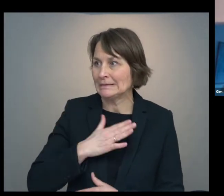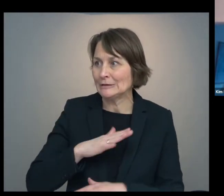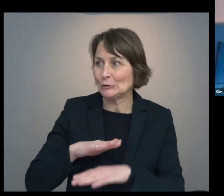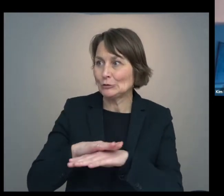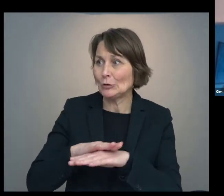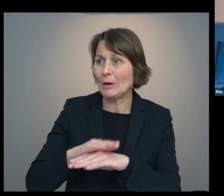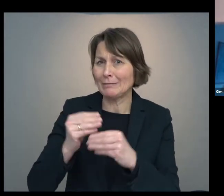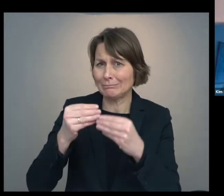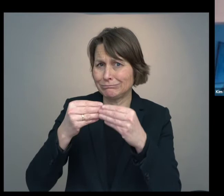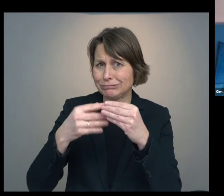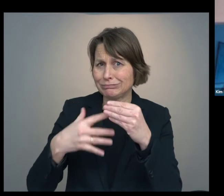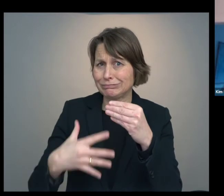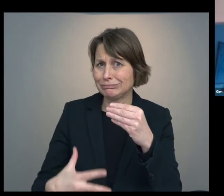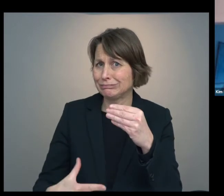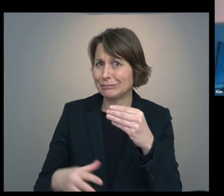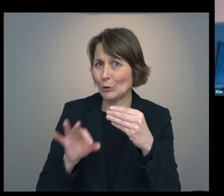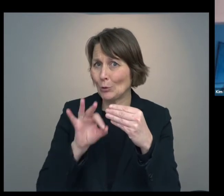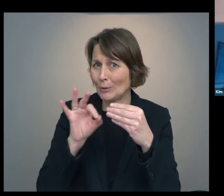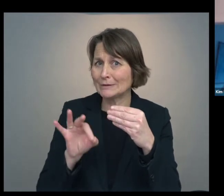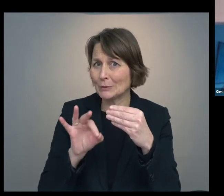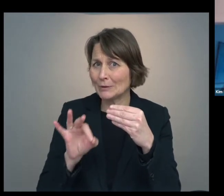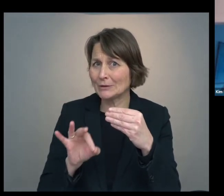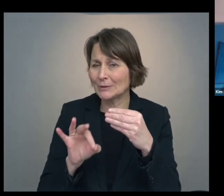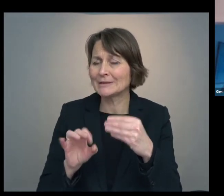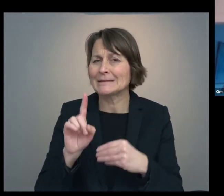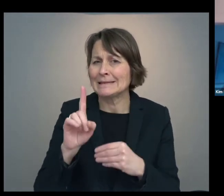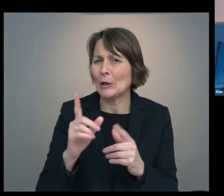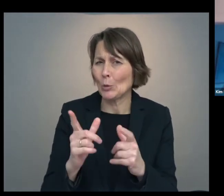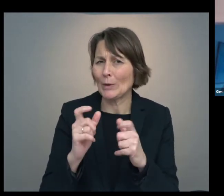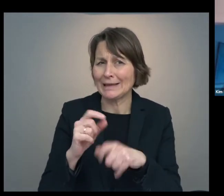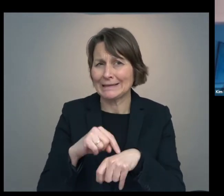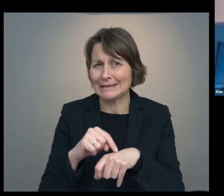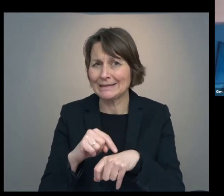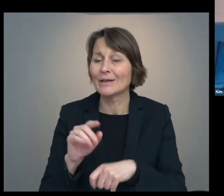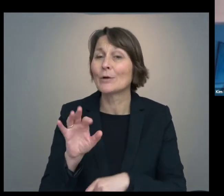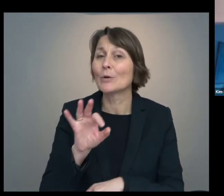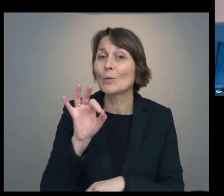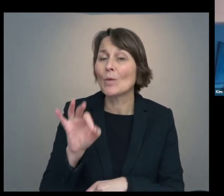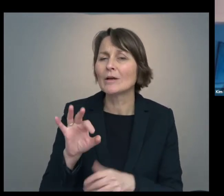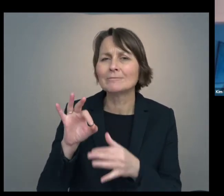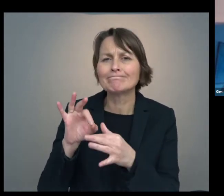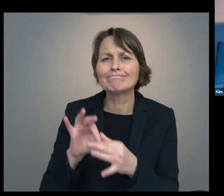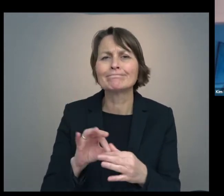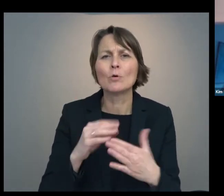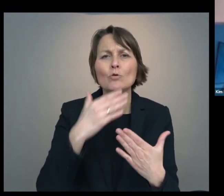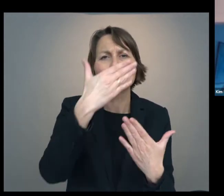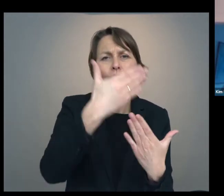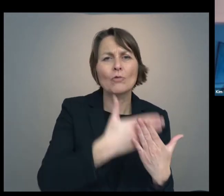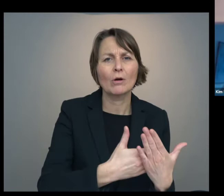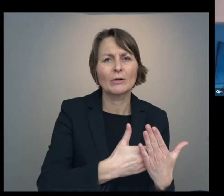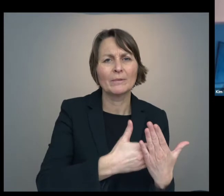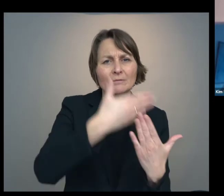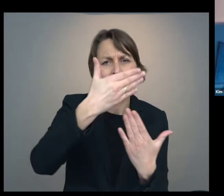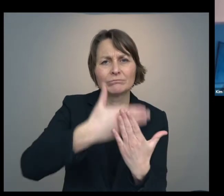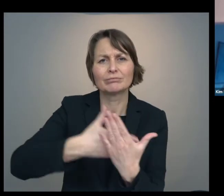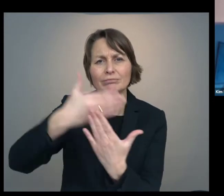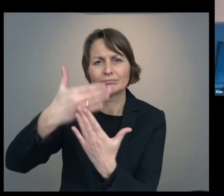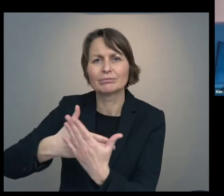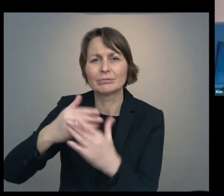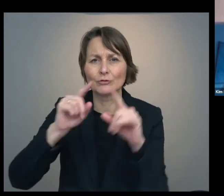Sorry, got quite a few questions left. Just really quickly, there were a lot of questions around the plans with regards